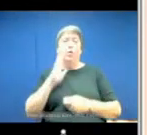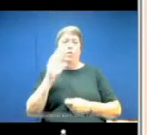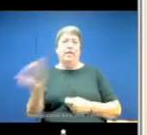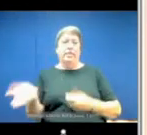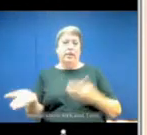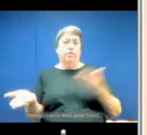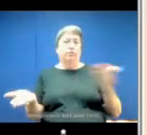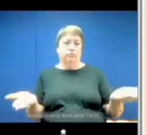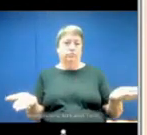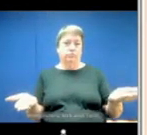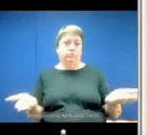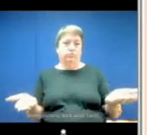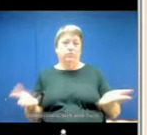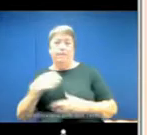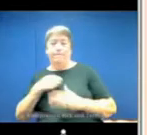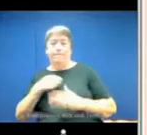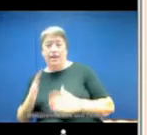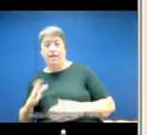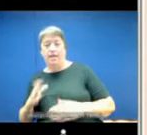present.